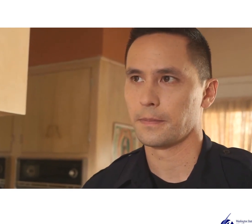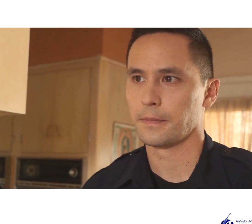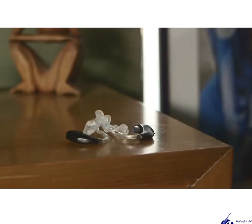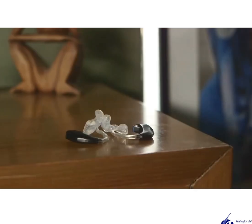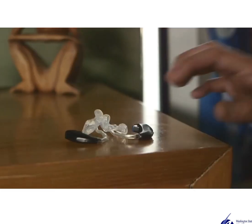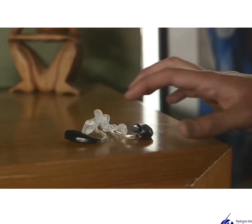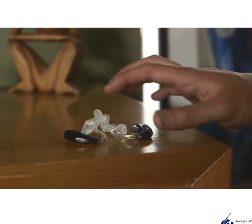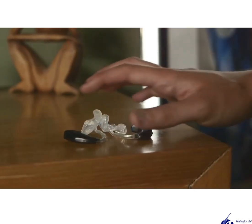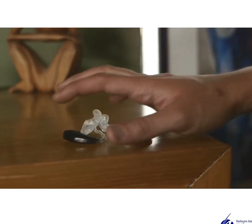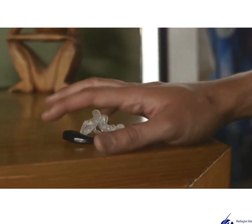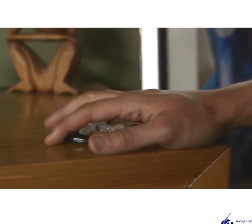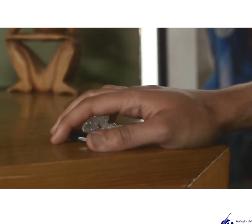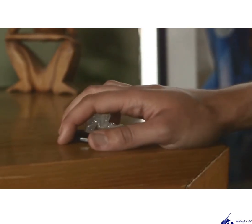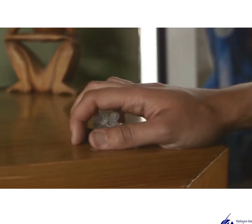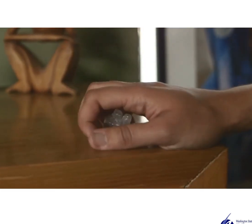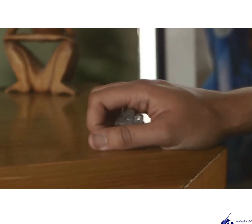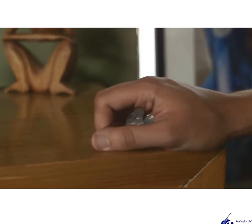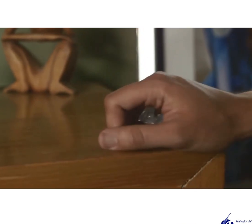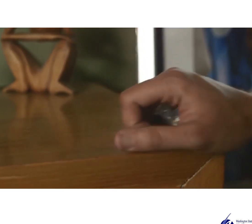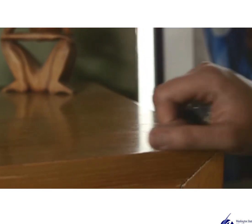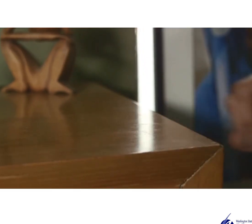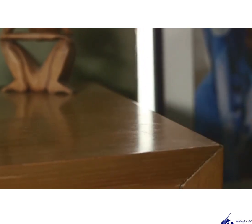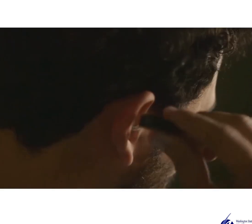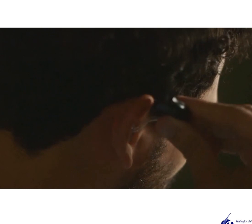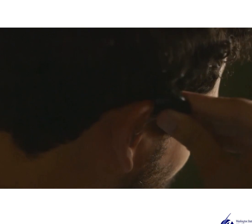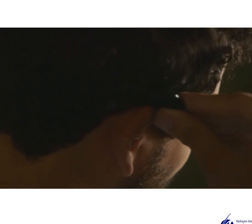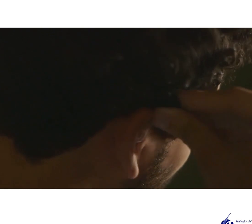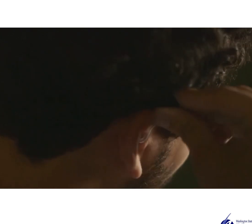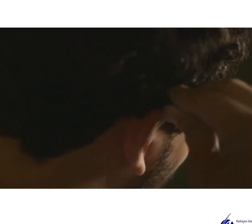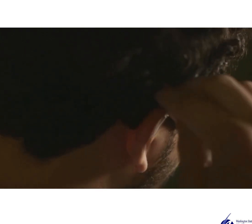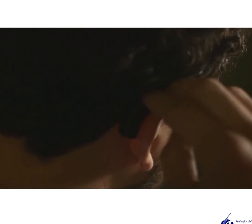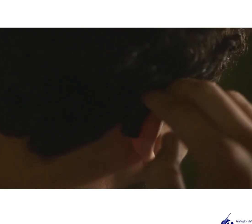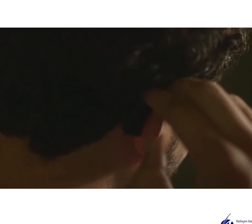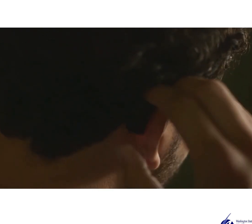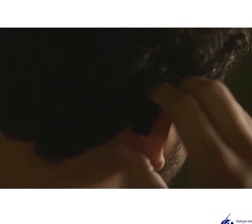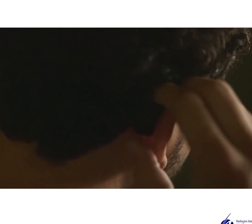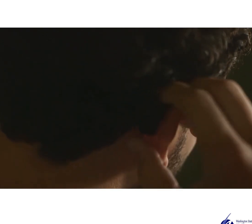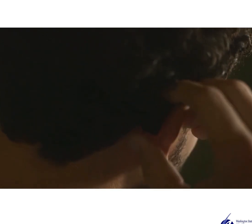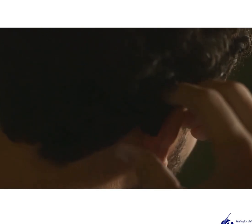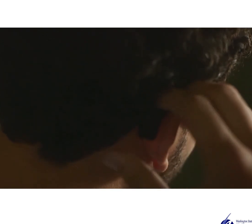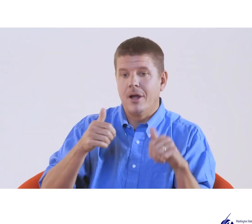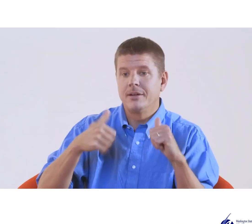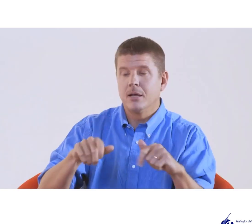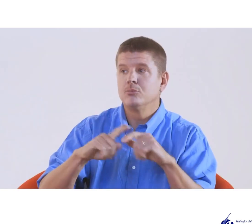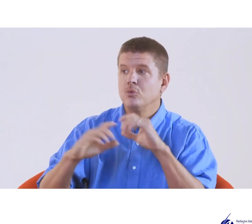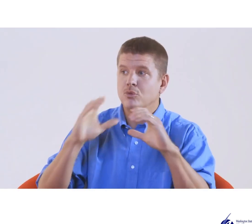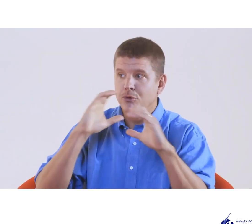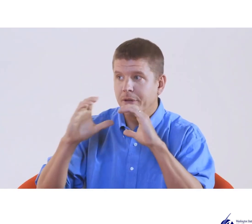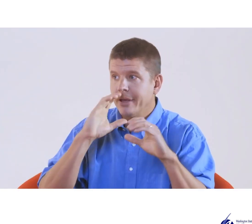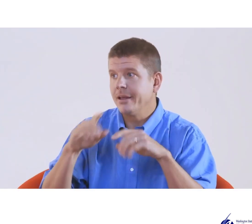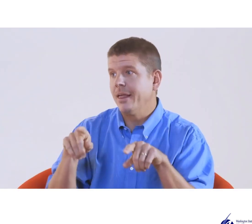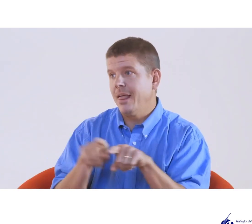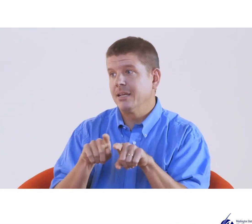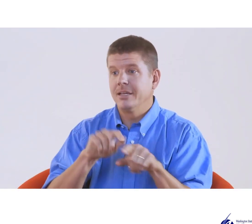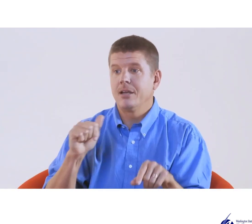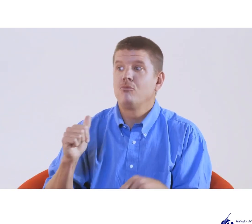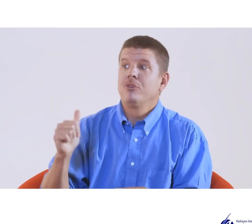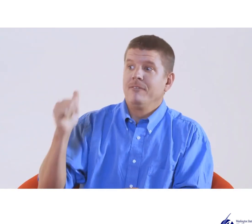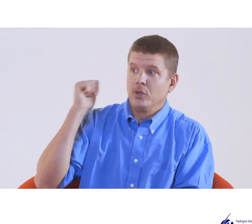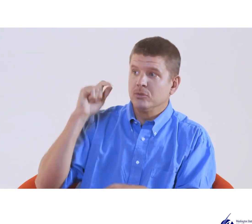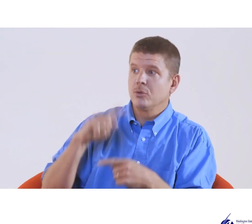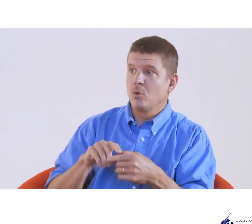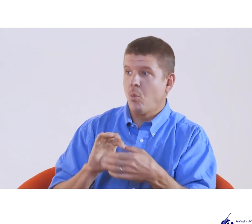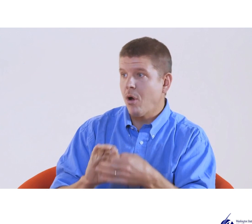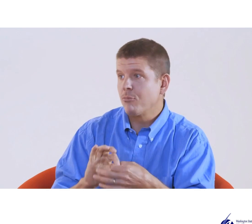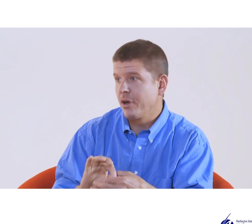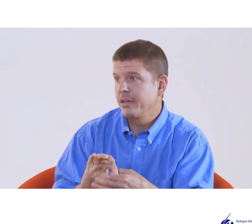would be to the deaf person or hard of hearing person themself because it can be easy to misunderstand their attempts to communicate or